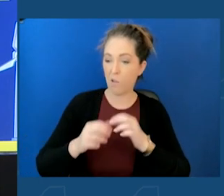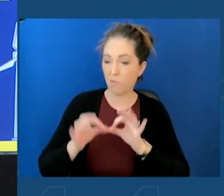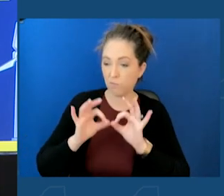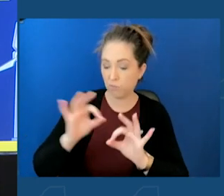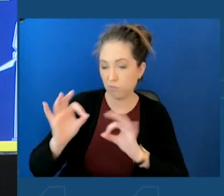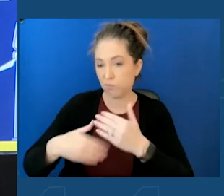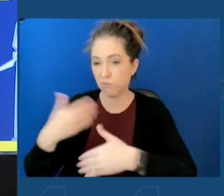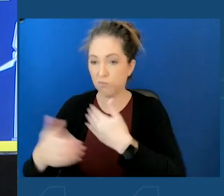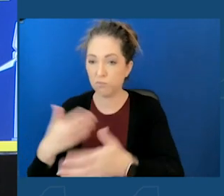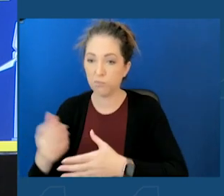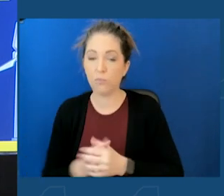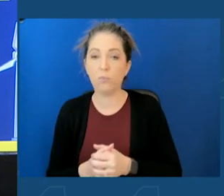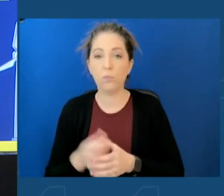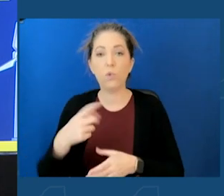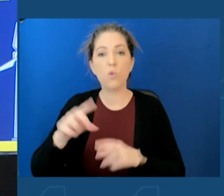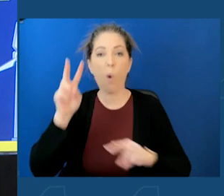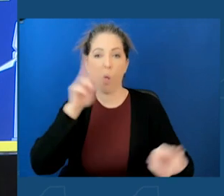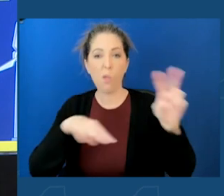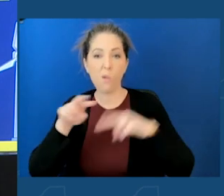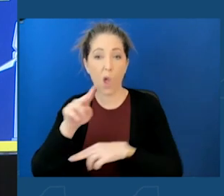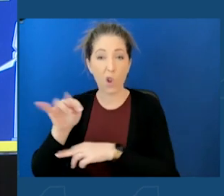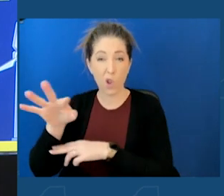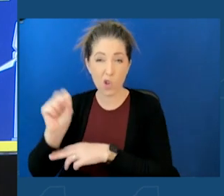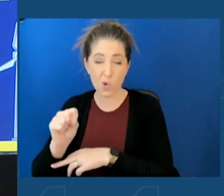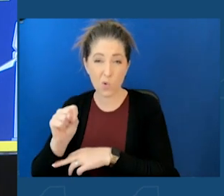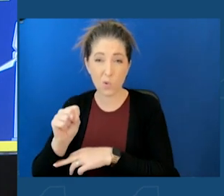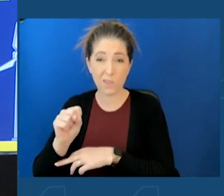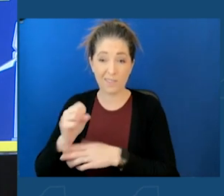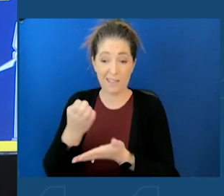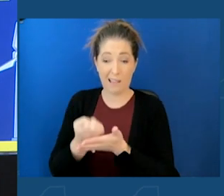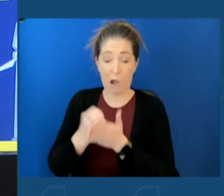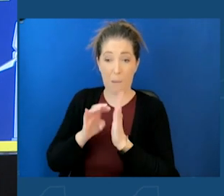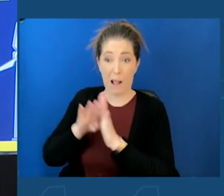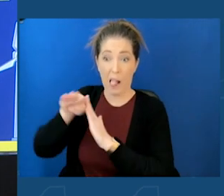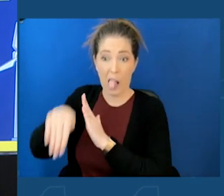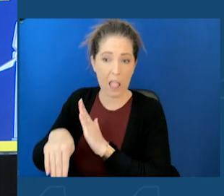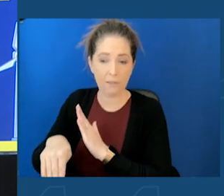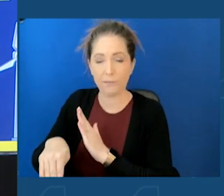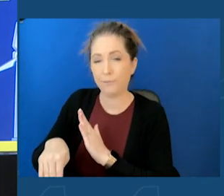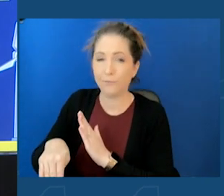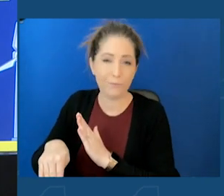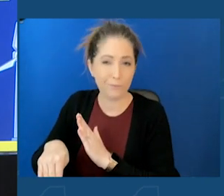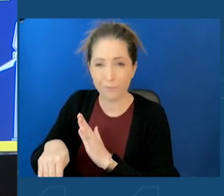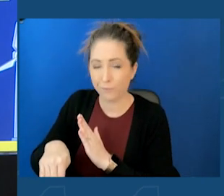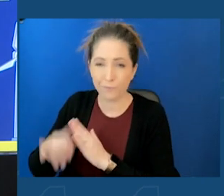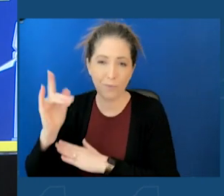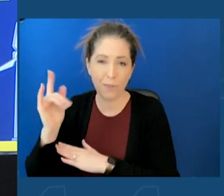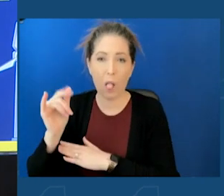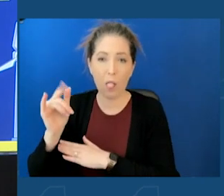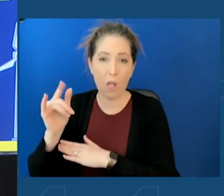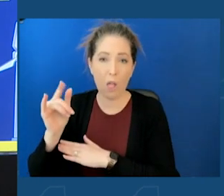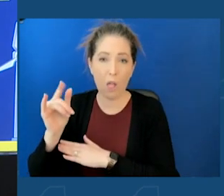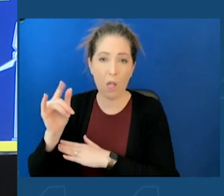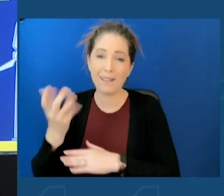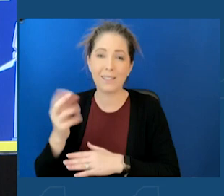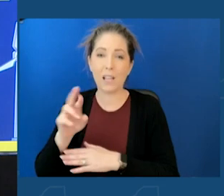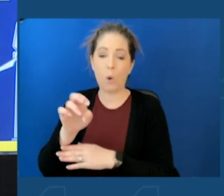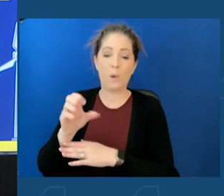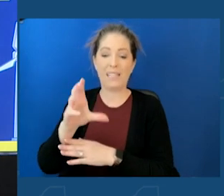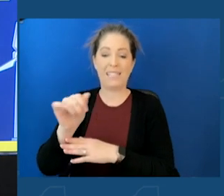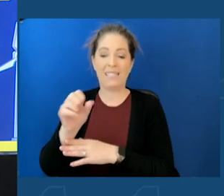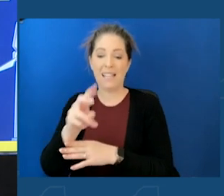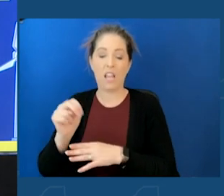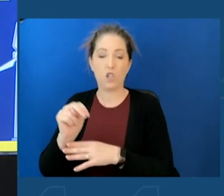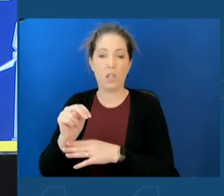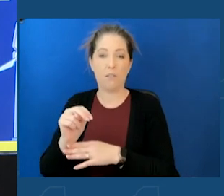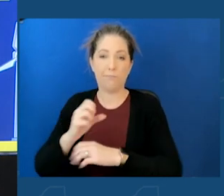about a recession that's looming, I will tell you that Long Island is near close to being recession-proof. And that's due to